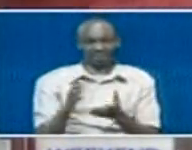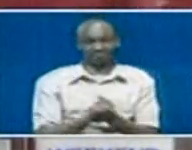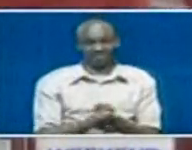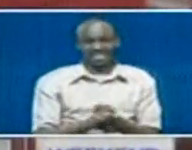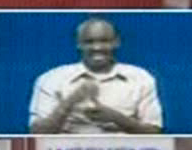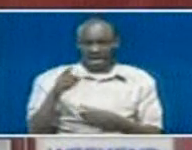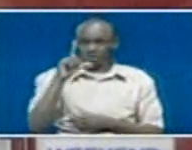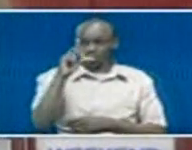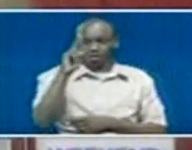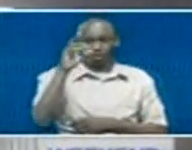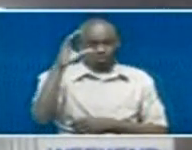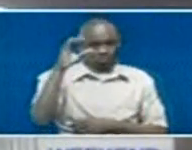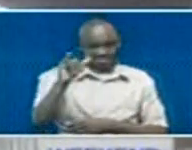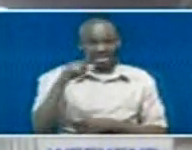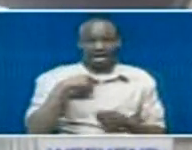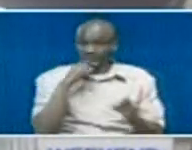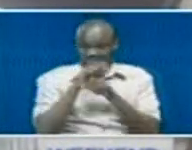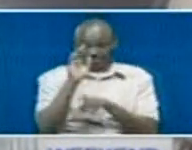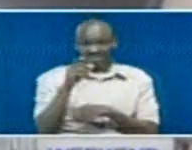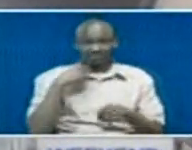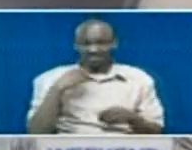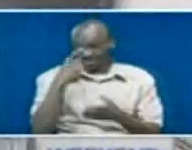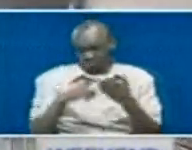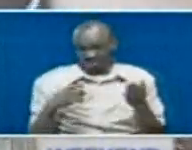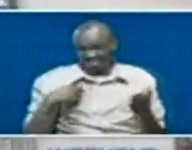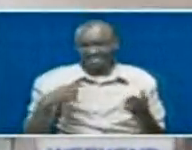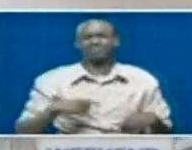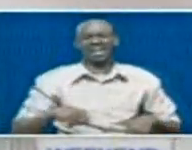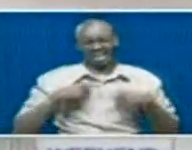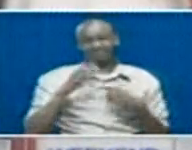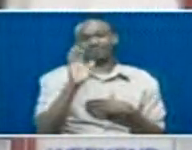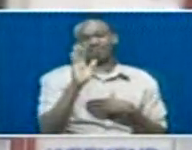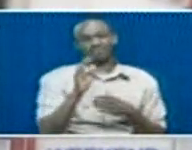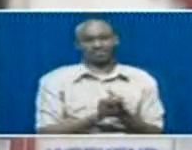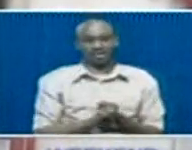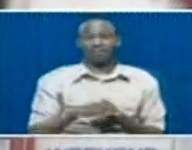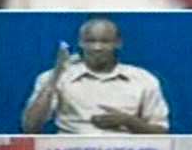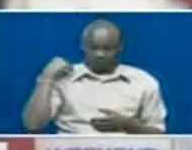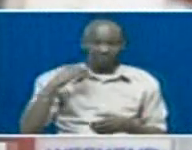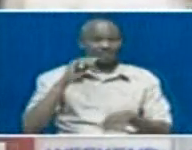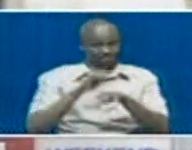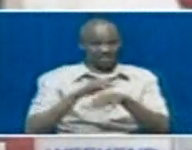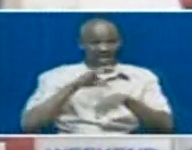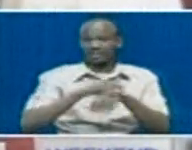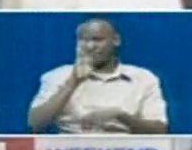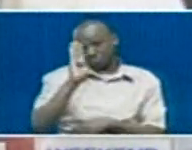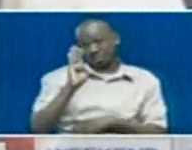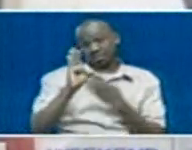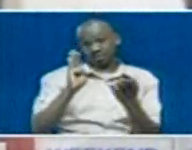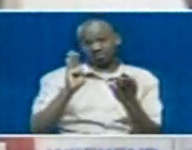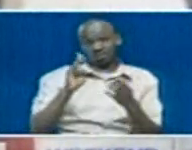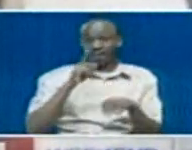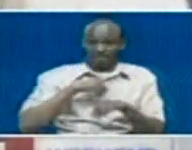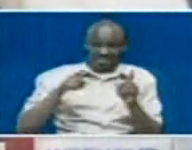For Lucy Kariuki and her brother David, this place has been their solace. I had a good grade, I had a B, but due